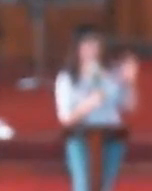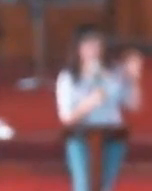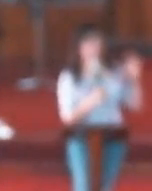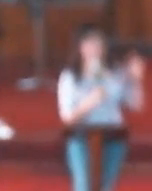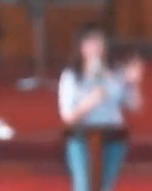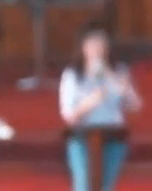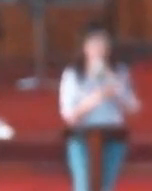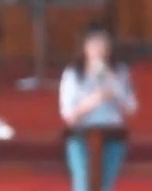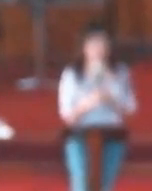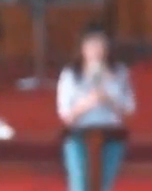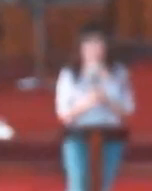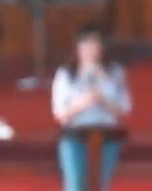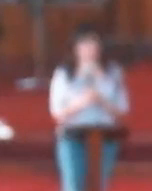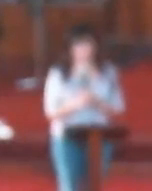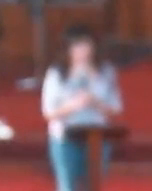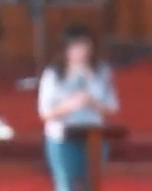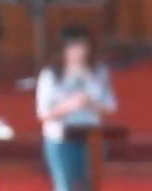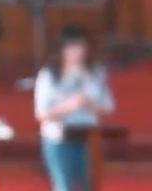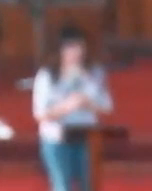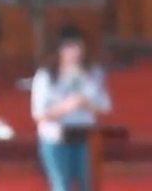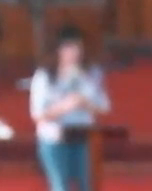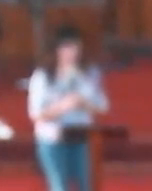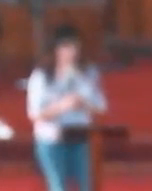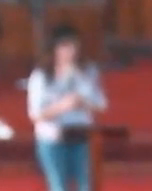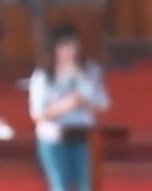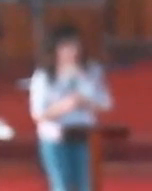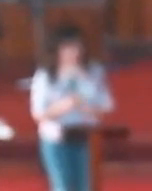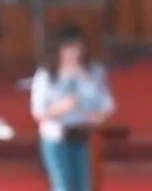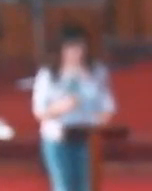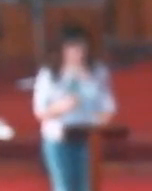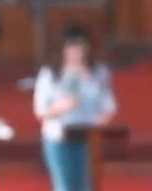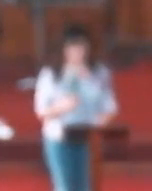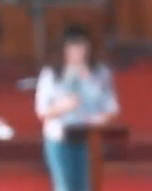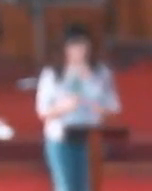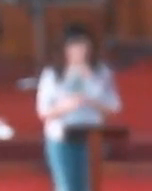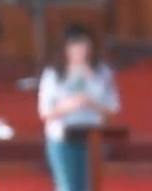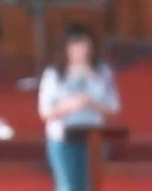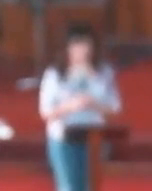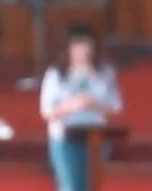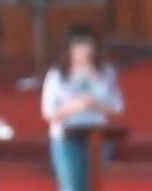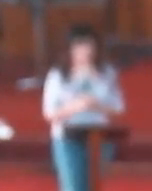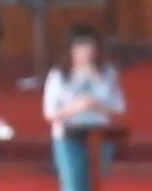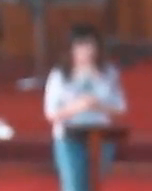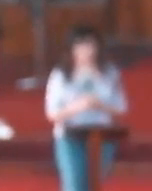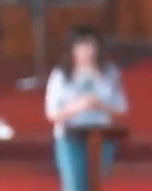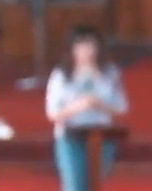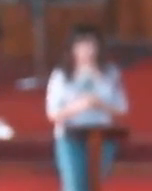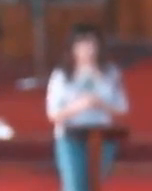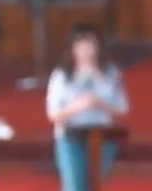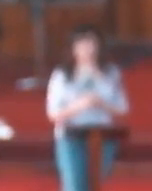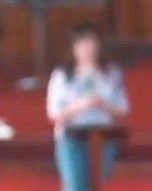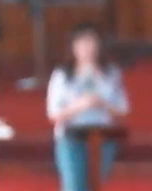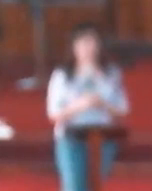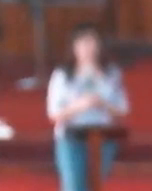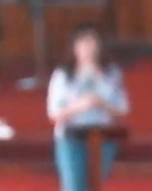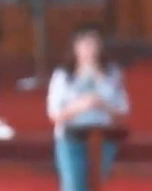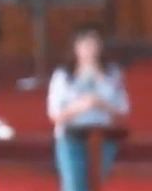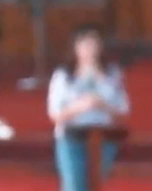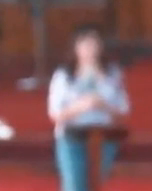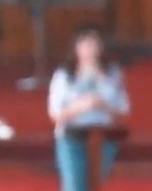what the concept is regarding this phrase. Y después vamos a leer juntos Primera Reyes 17, algo